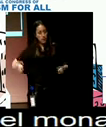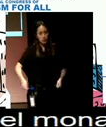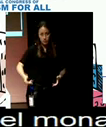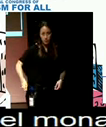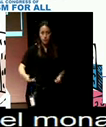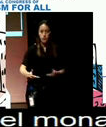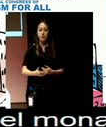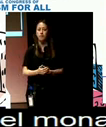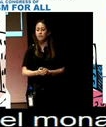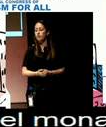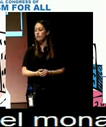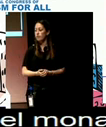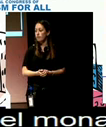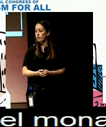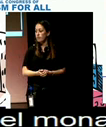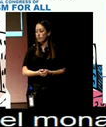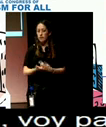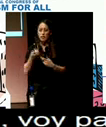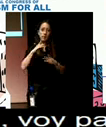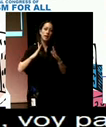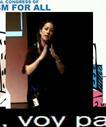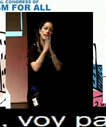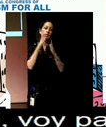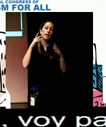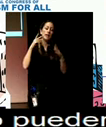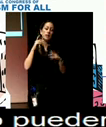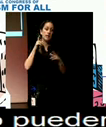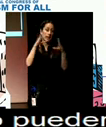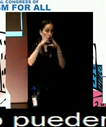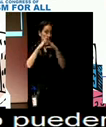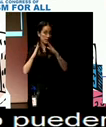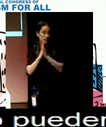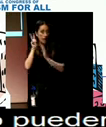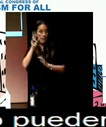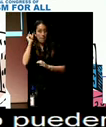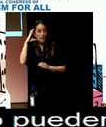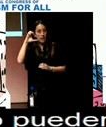Here you can see other images from the city, St. Vincent Basilica.